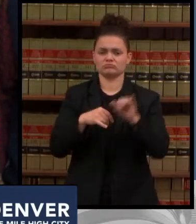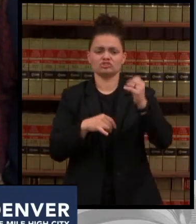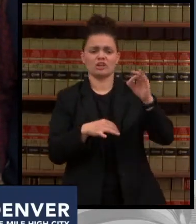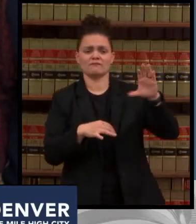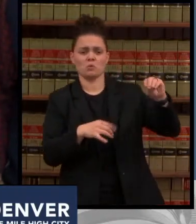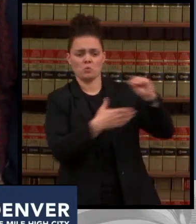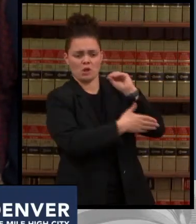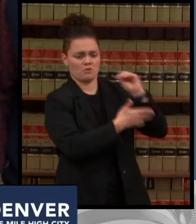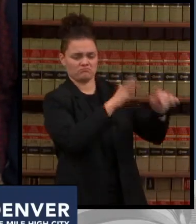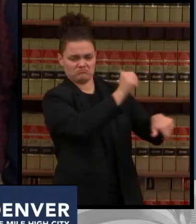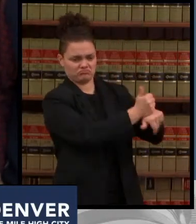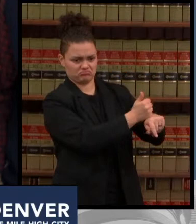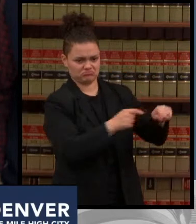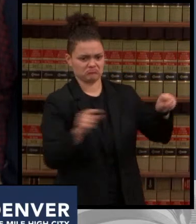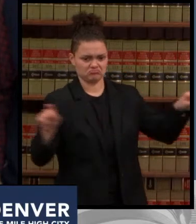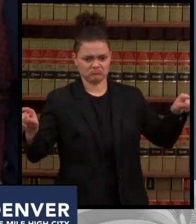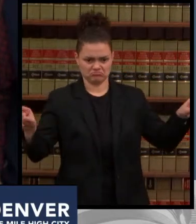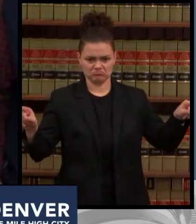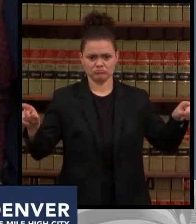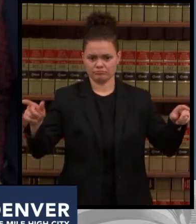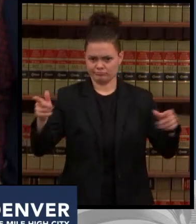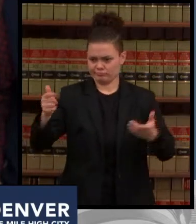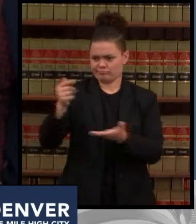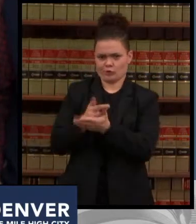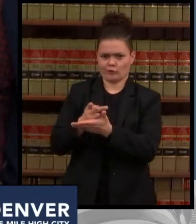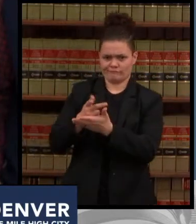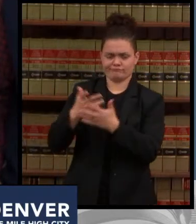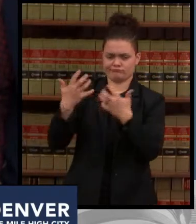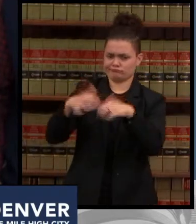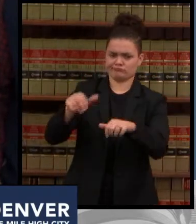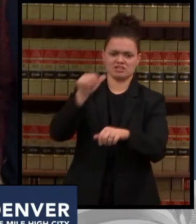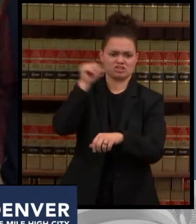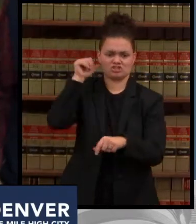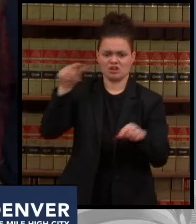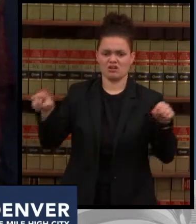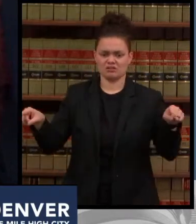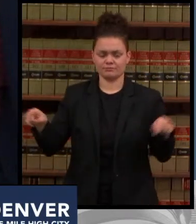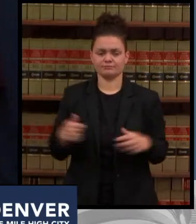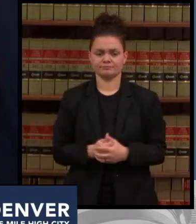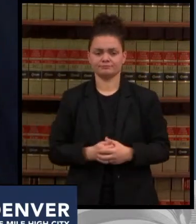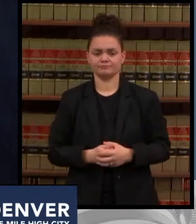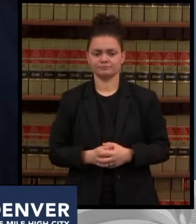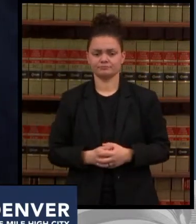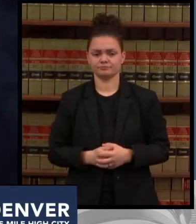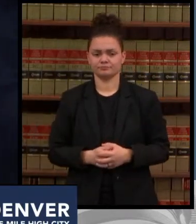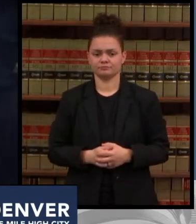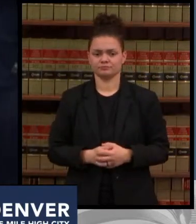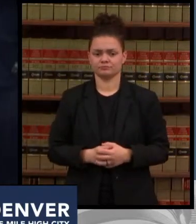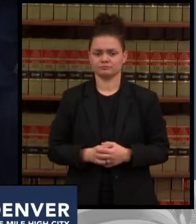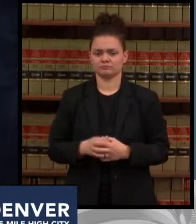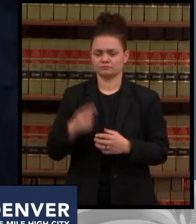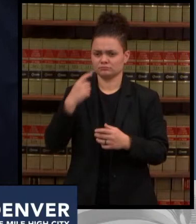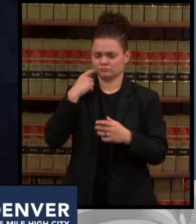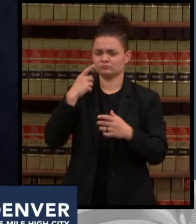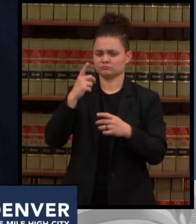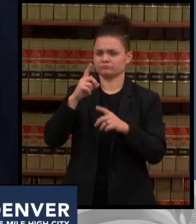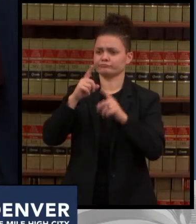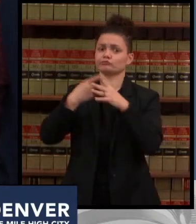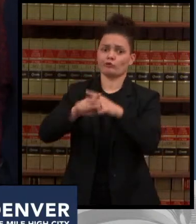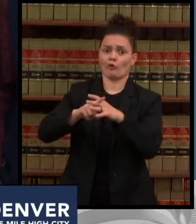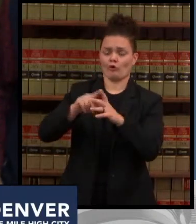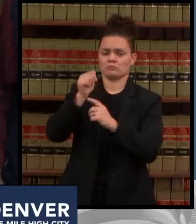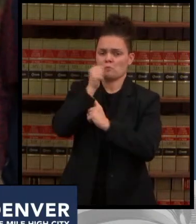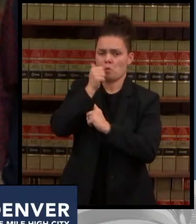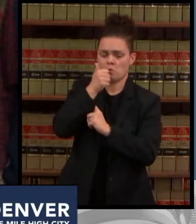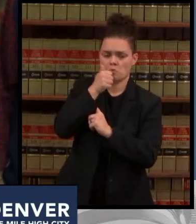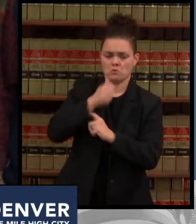Comstock, they approved this yesterday. I believe it goes into effect tomorrow. Denver's goes into effect tomorrow, and I believe that's the same with Tri-County Health Department. Most